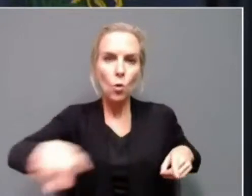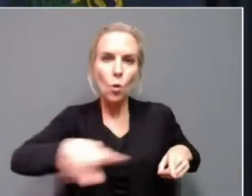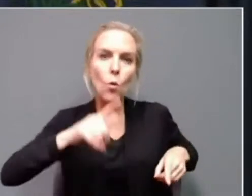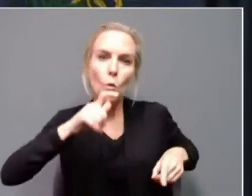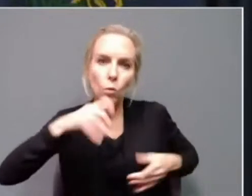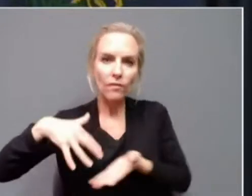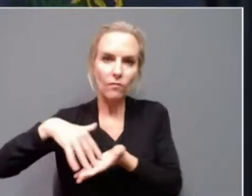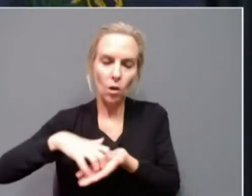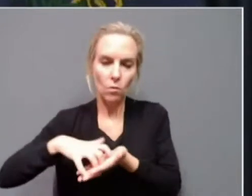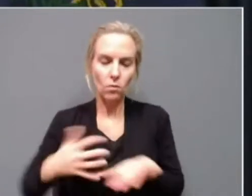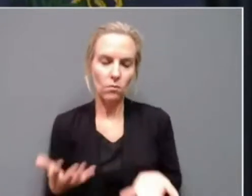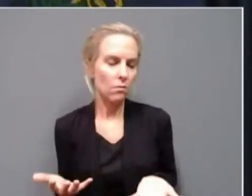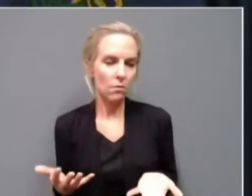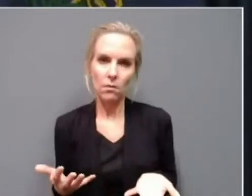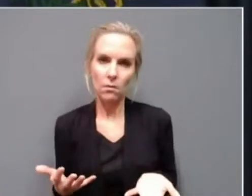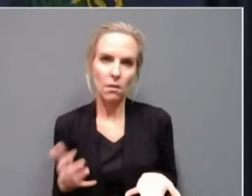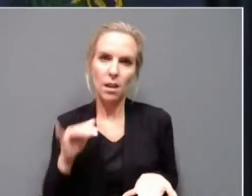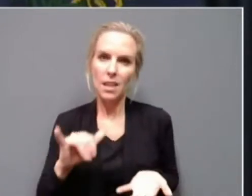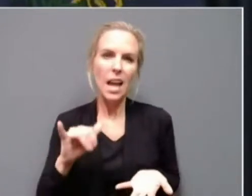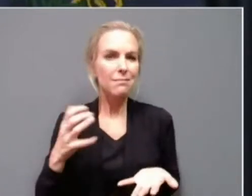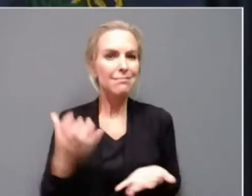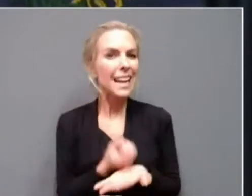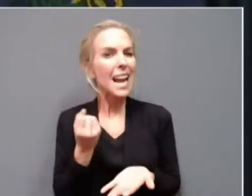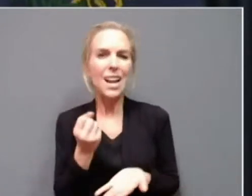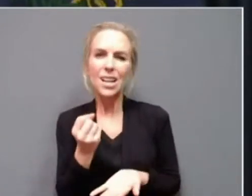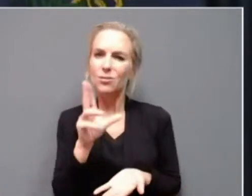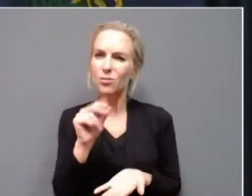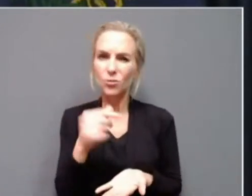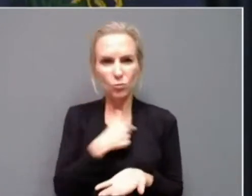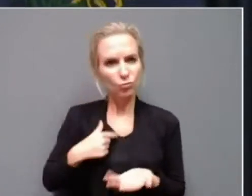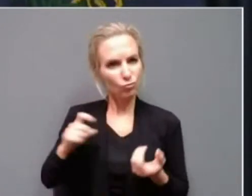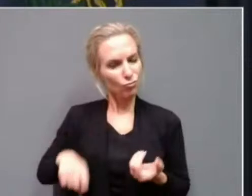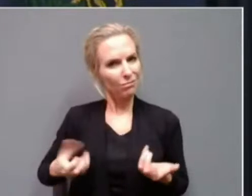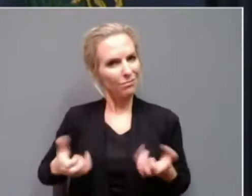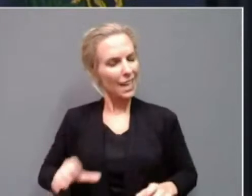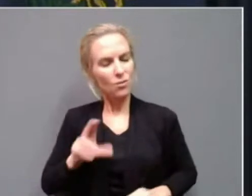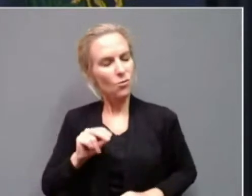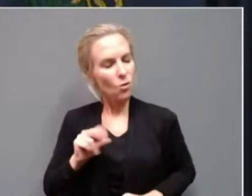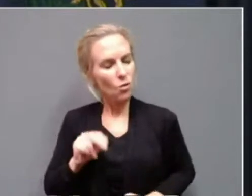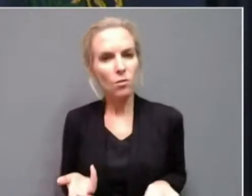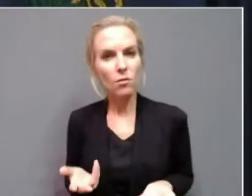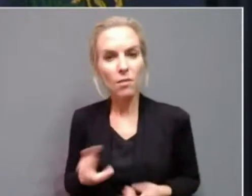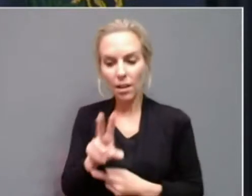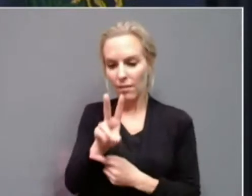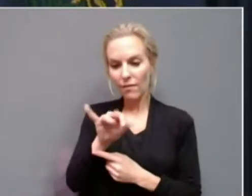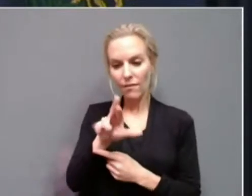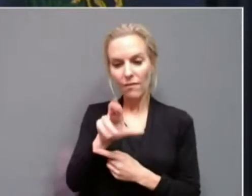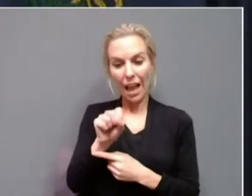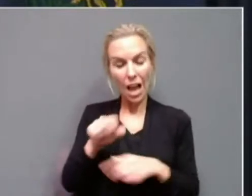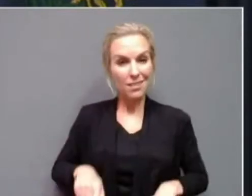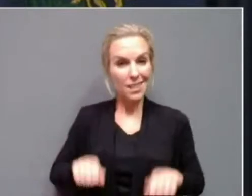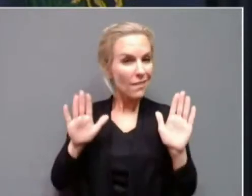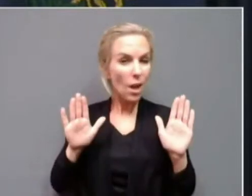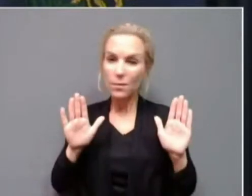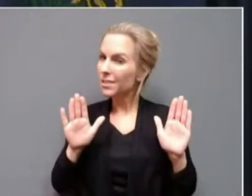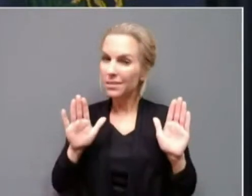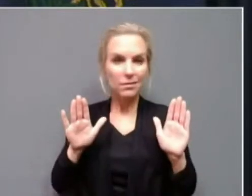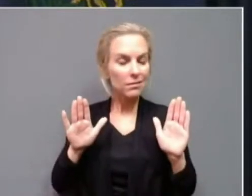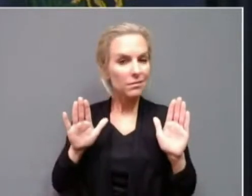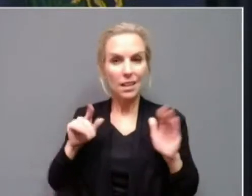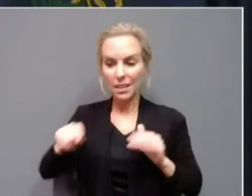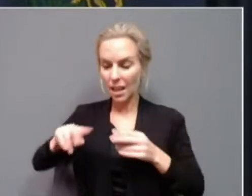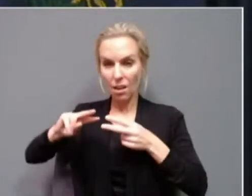And that's just a chance we should not take. The virus is not giving up. It's mutating, which